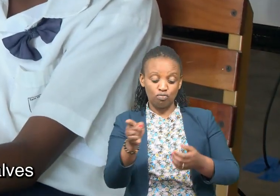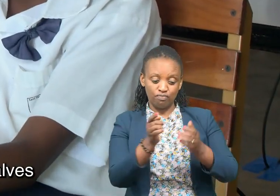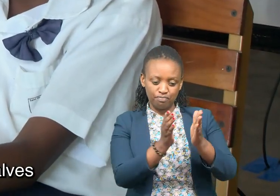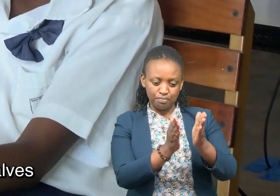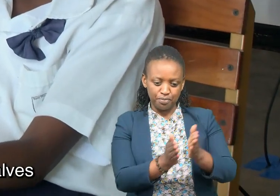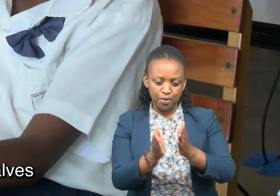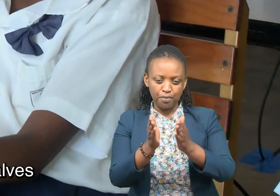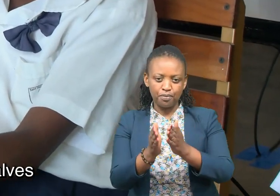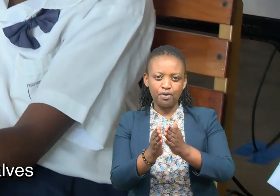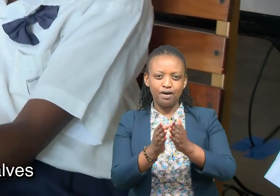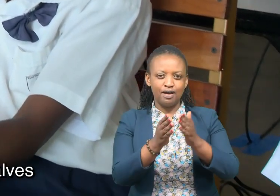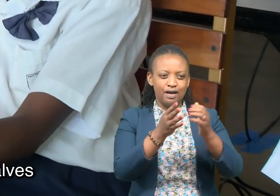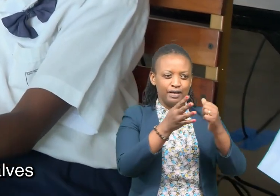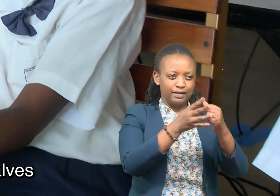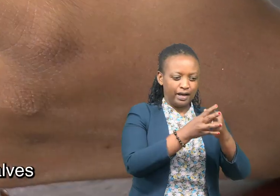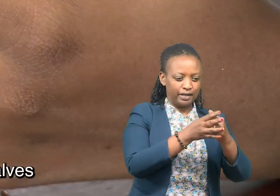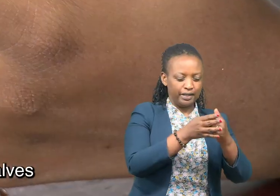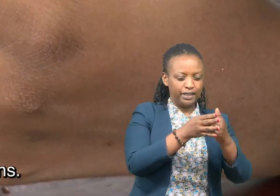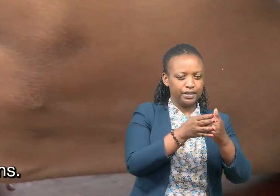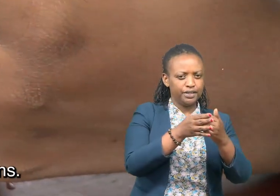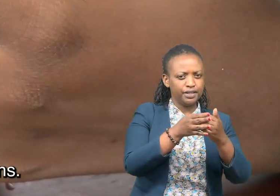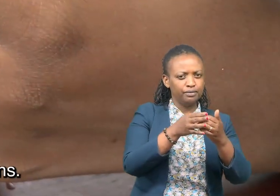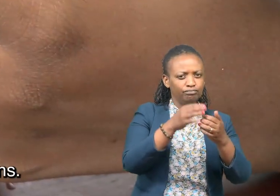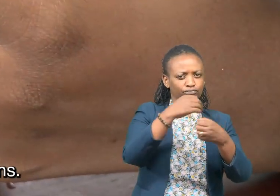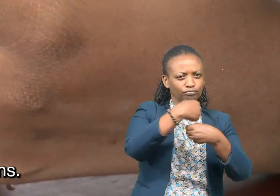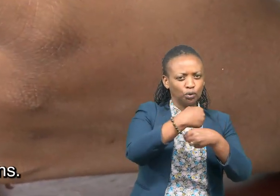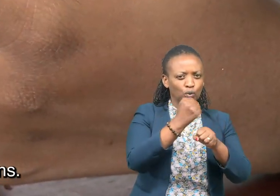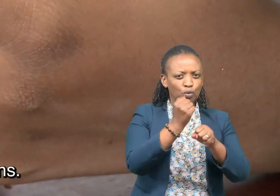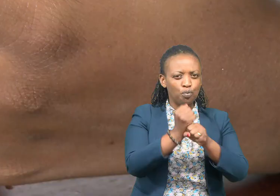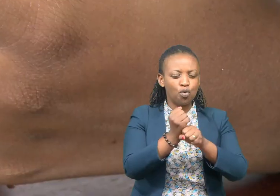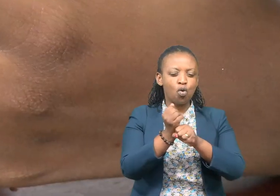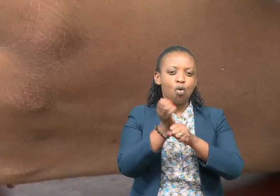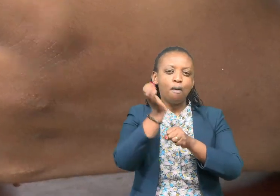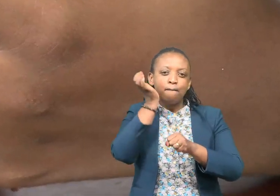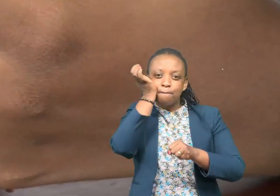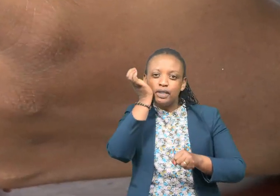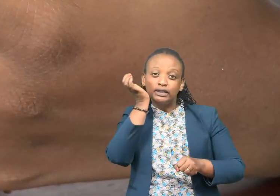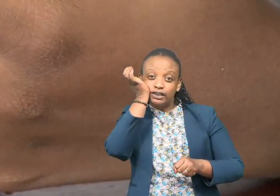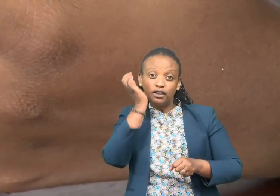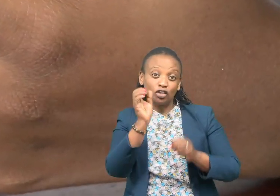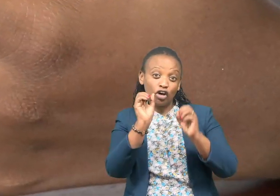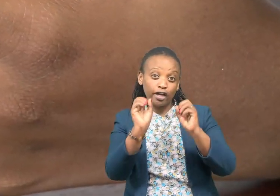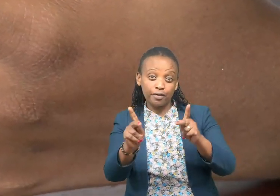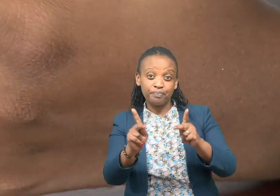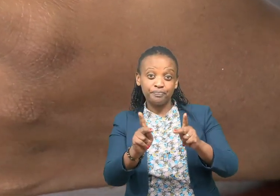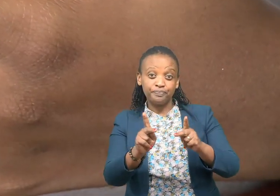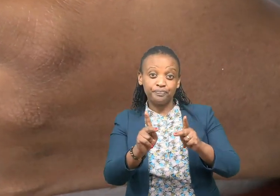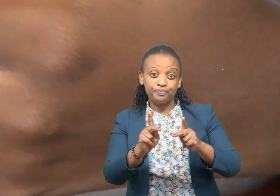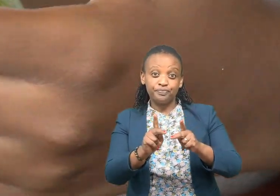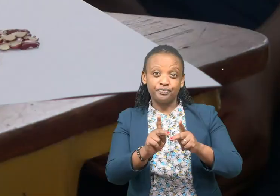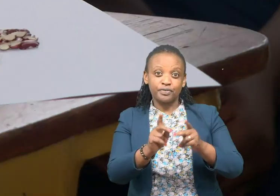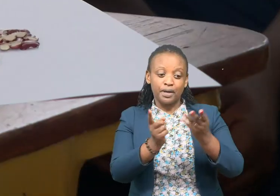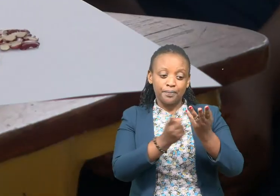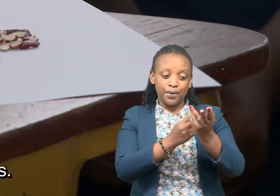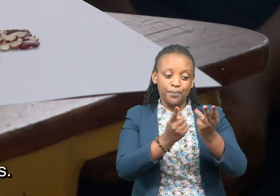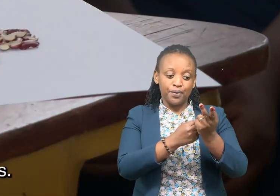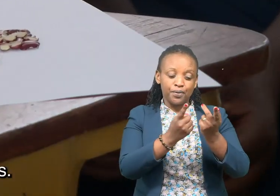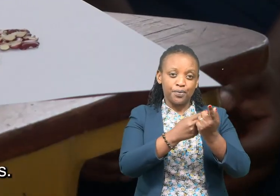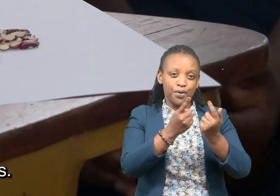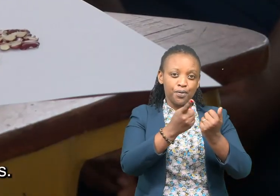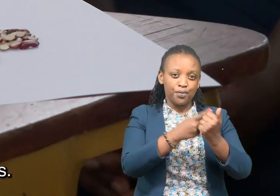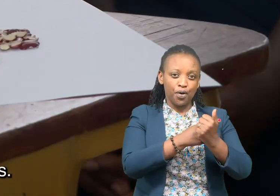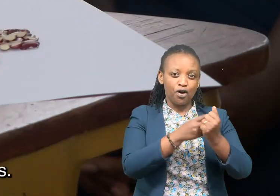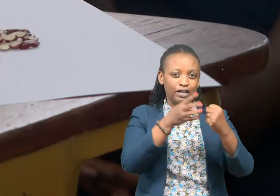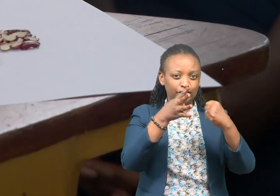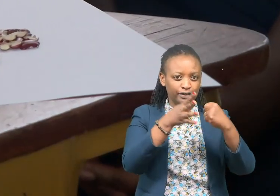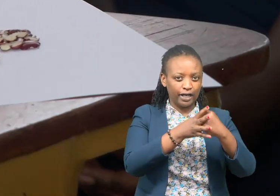You arrange 9 halves to form whole beans. Yes. Okay. Count